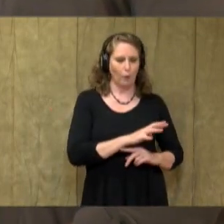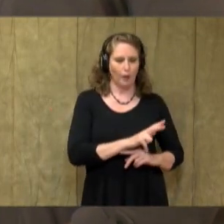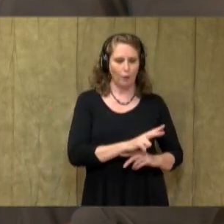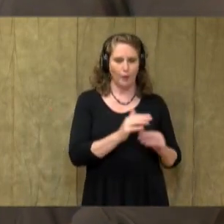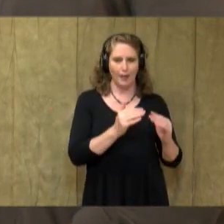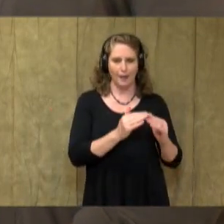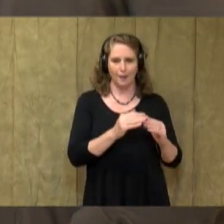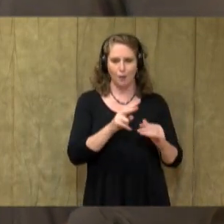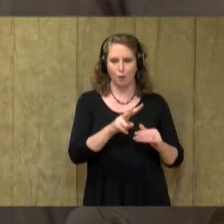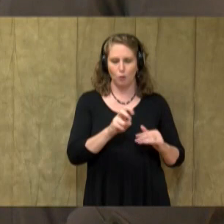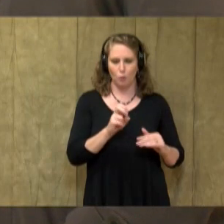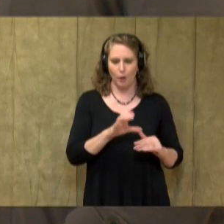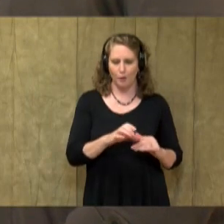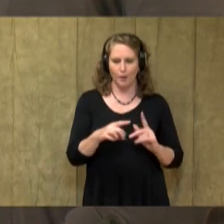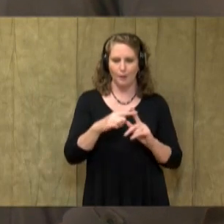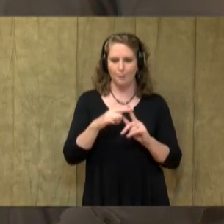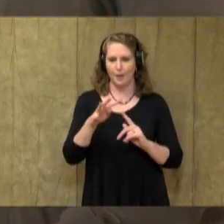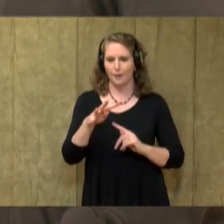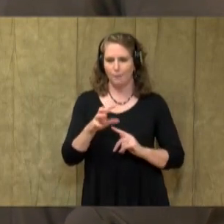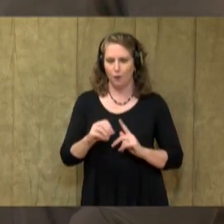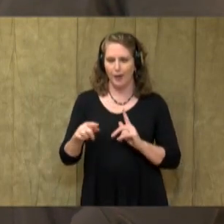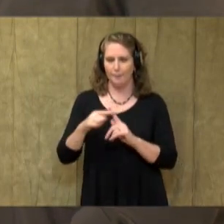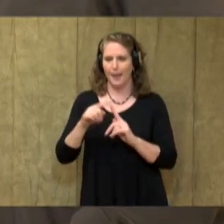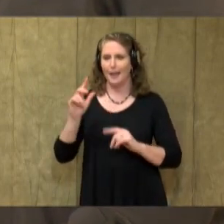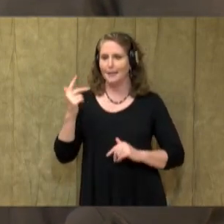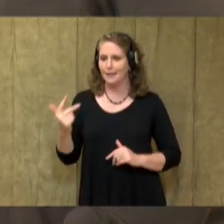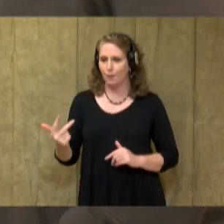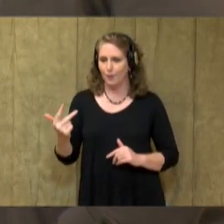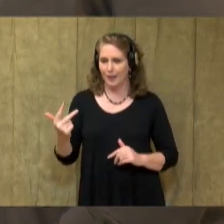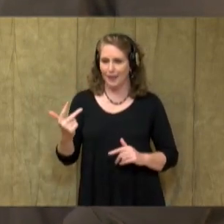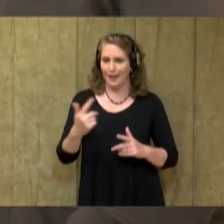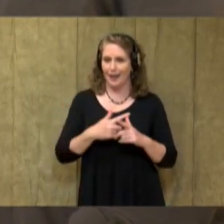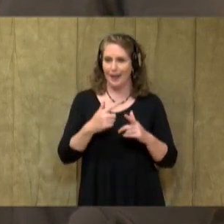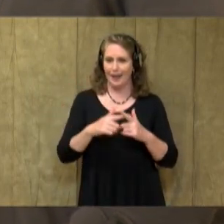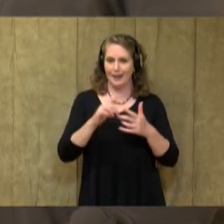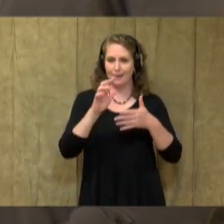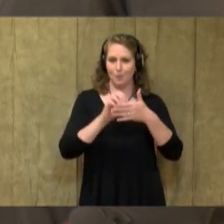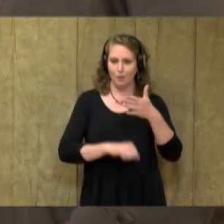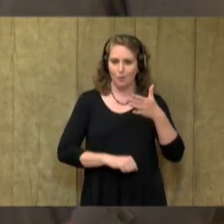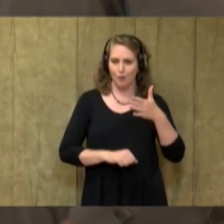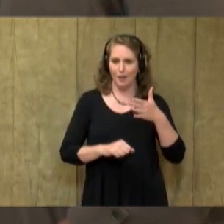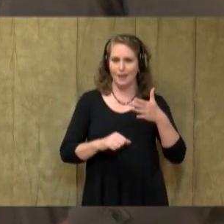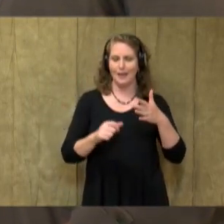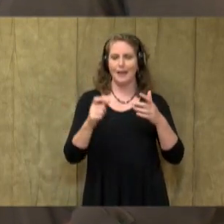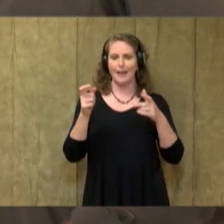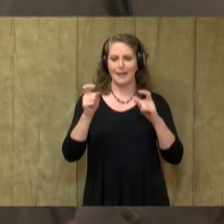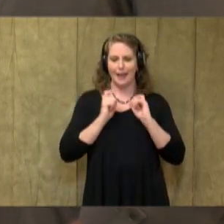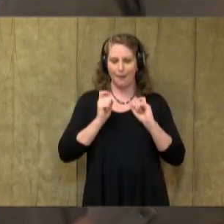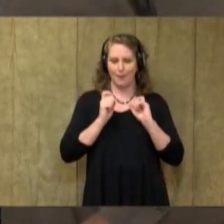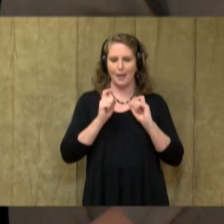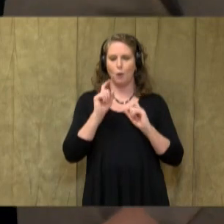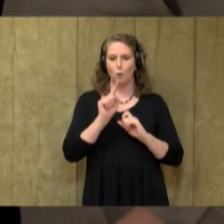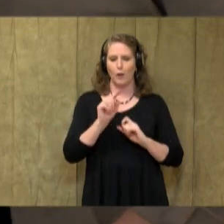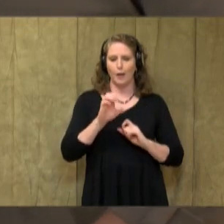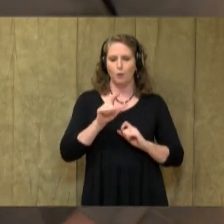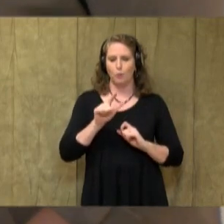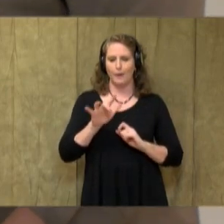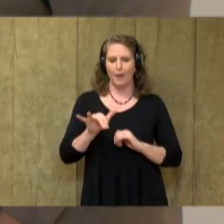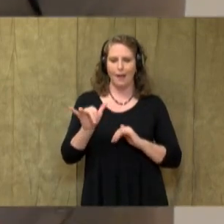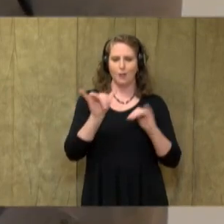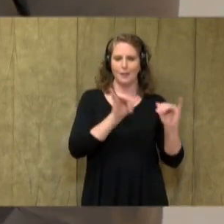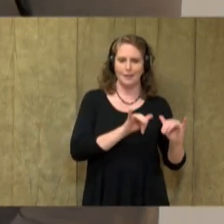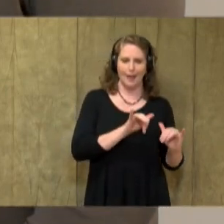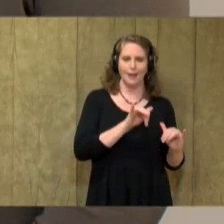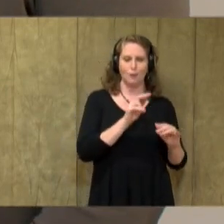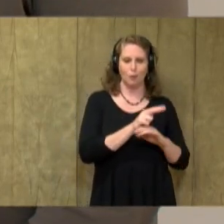243, 200 plus 40 plus 3, and then I subtracted and ended up with the same number. Now remember we